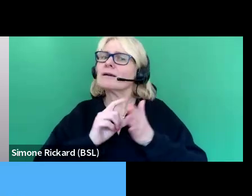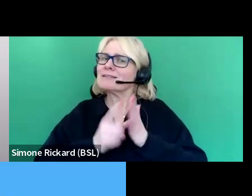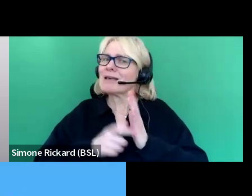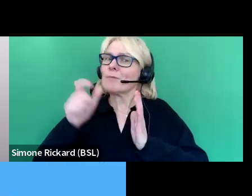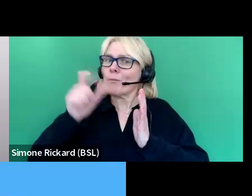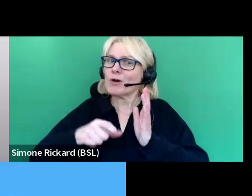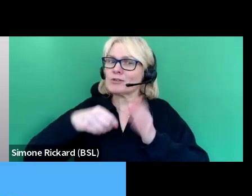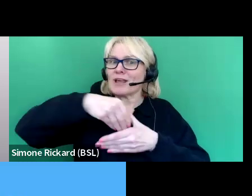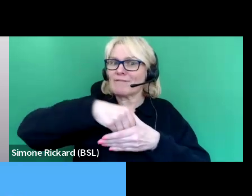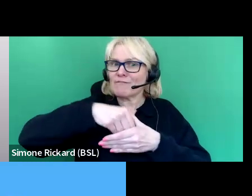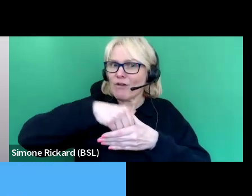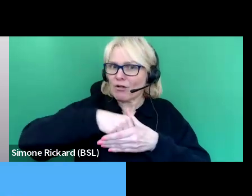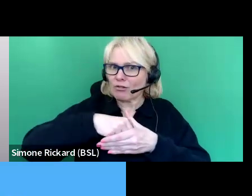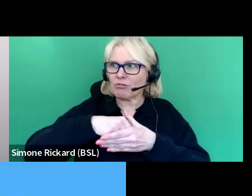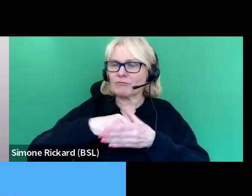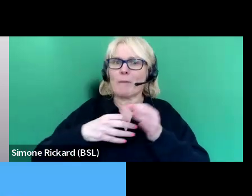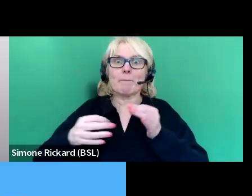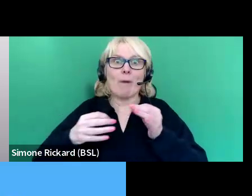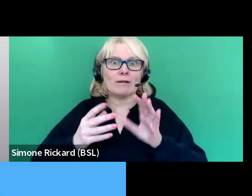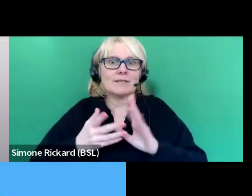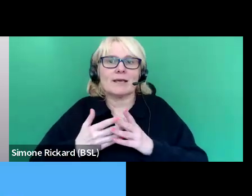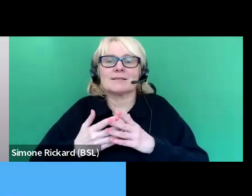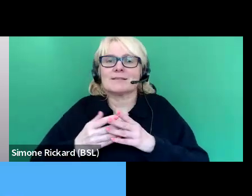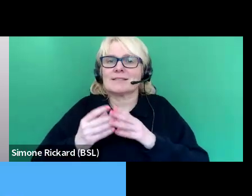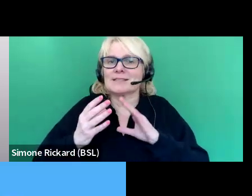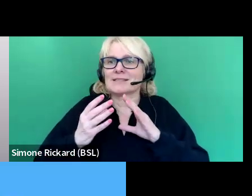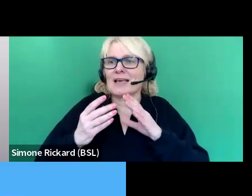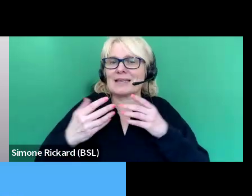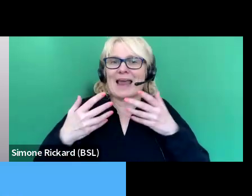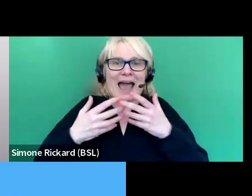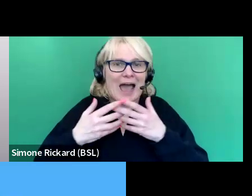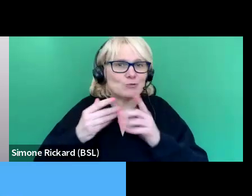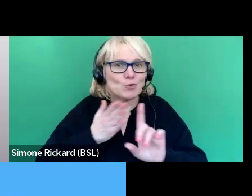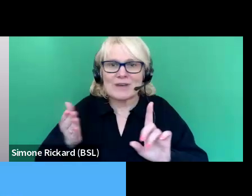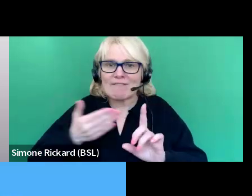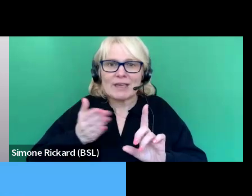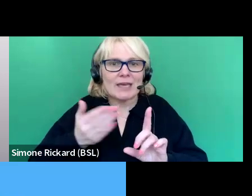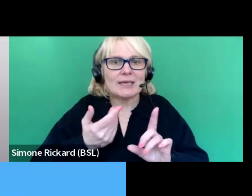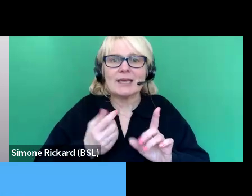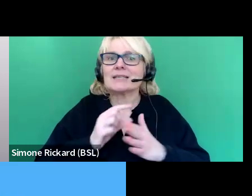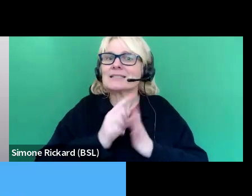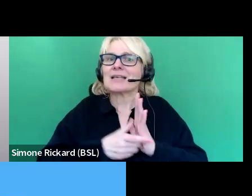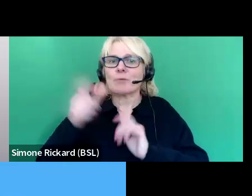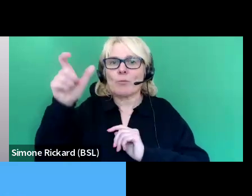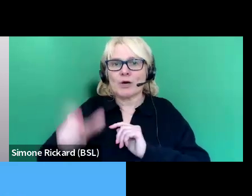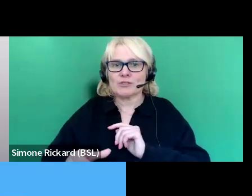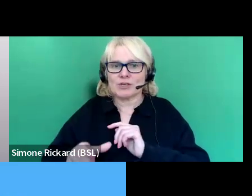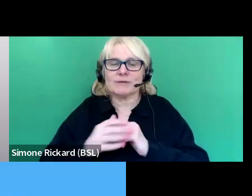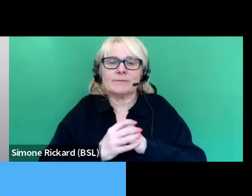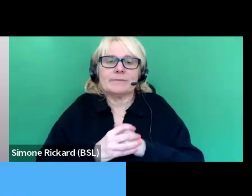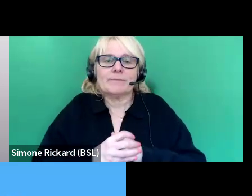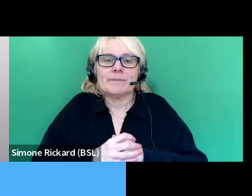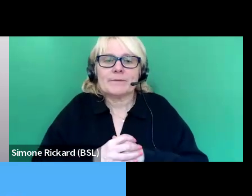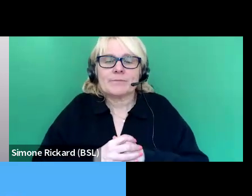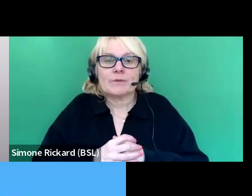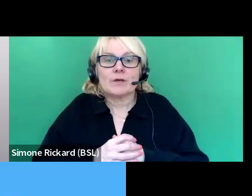you know, politics and all of that stuff, how to go about that as a disabled person. And we'll have many more in the future. So I would say, if you,